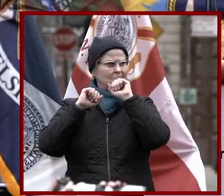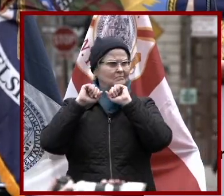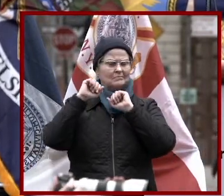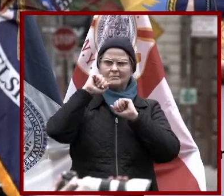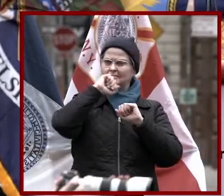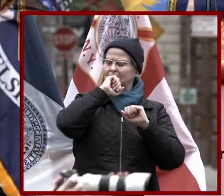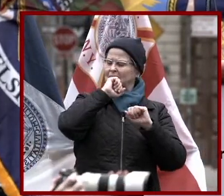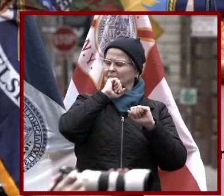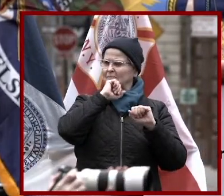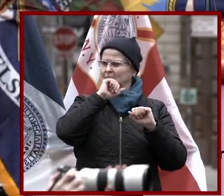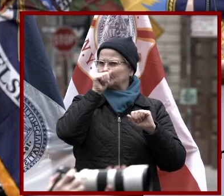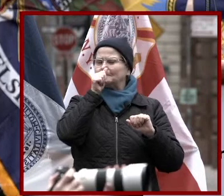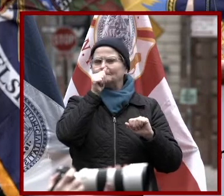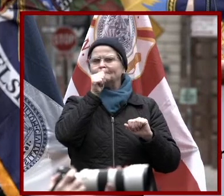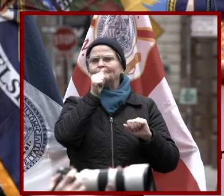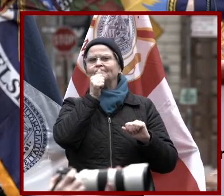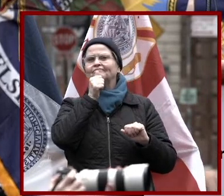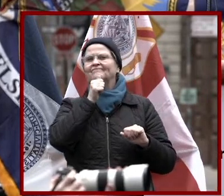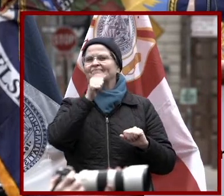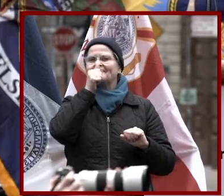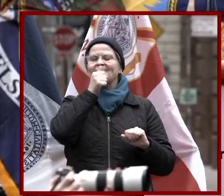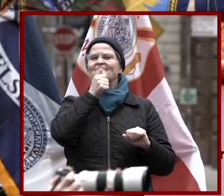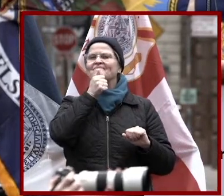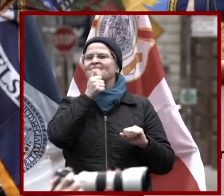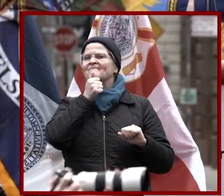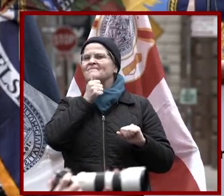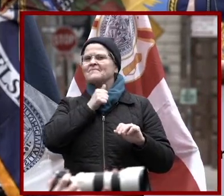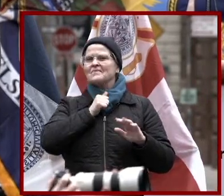toils, and